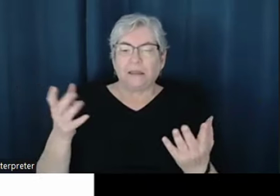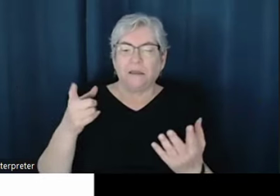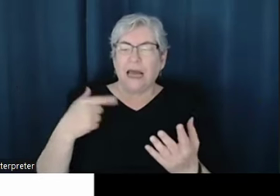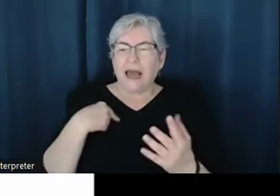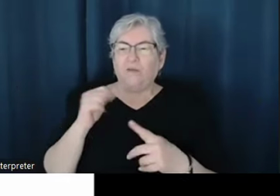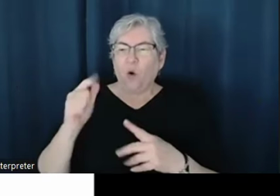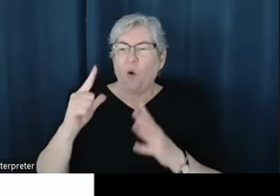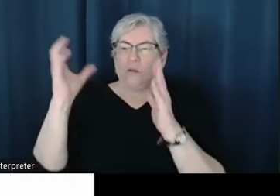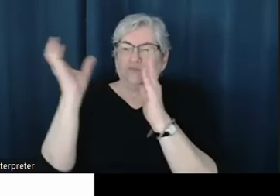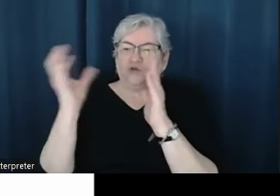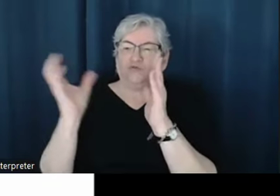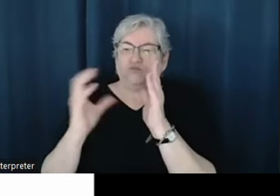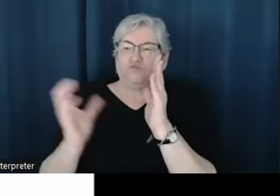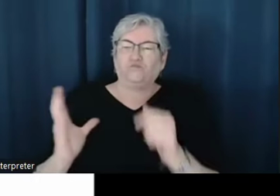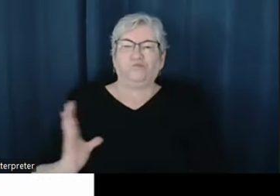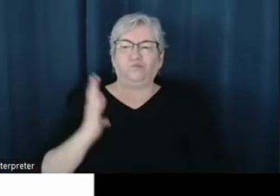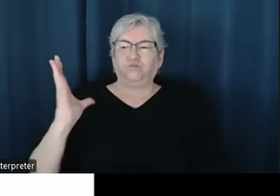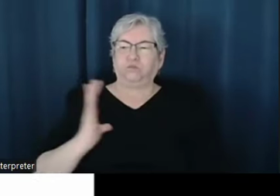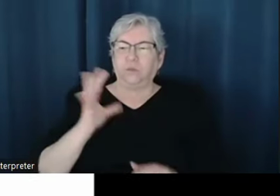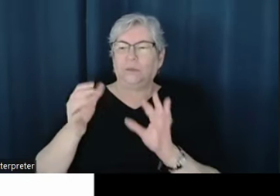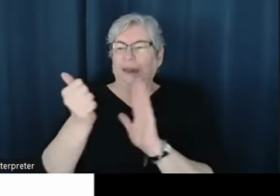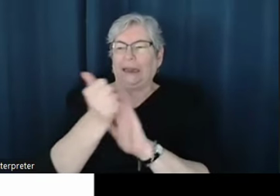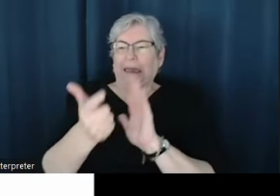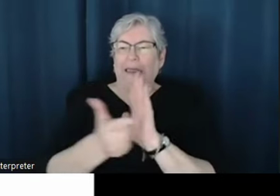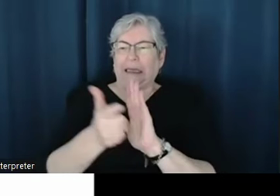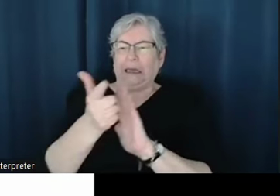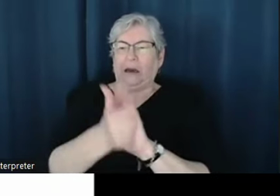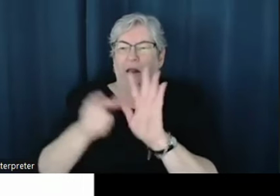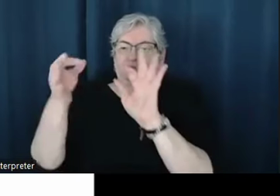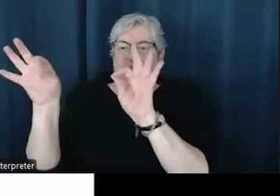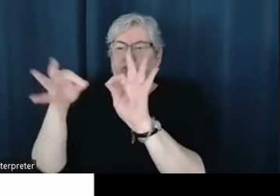and verse, all the formal legal citations for all the stuff that's in this